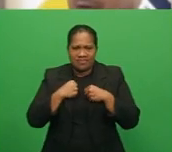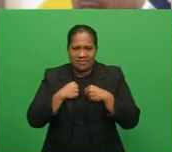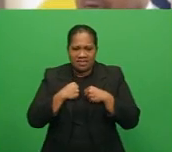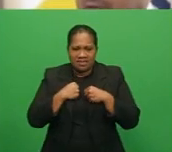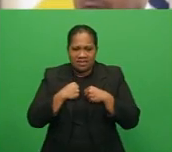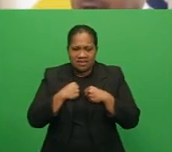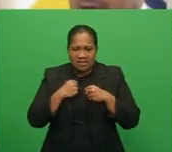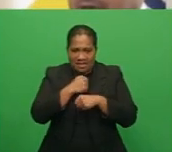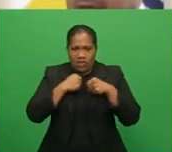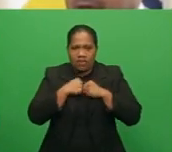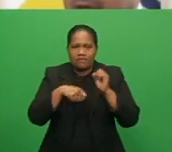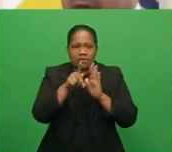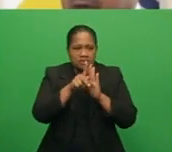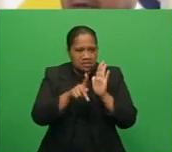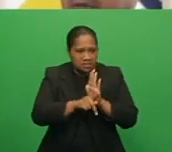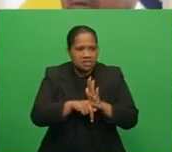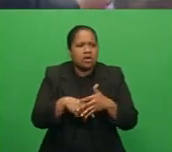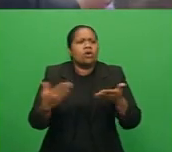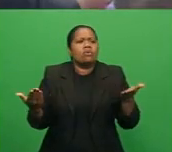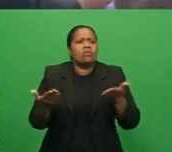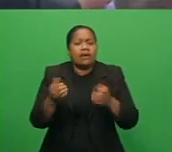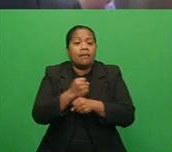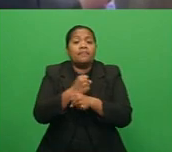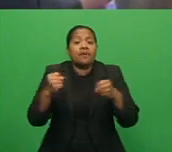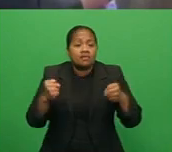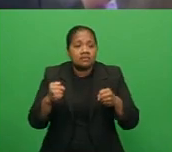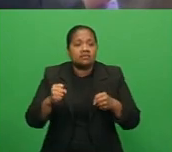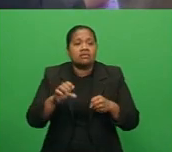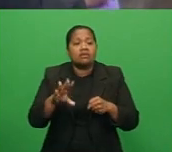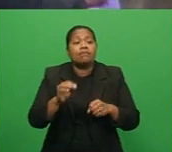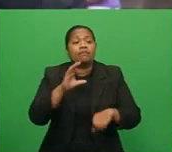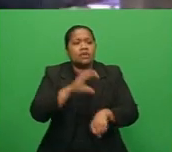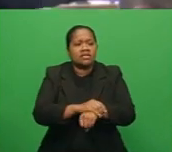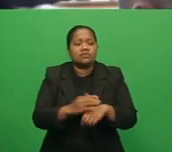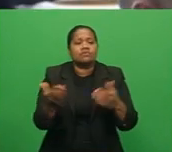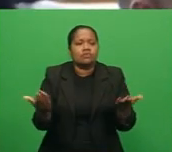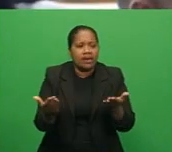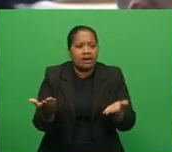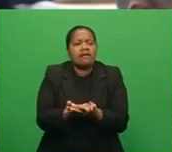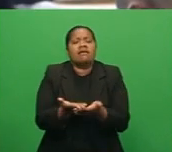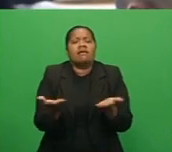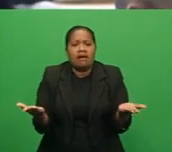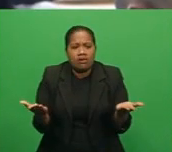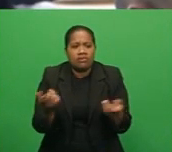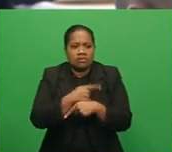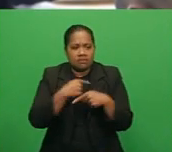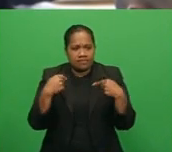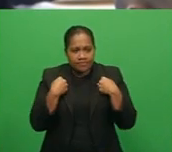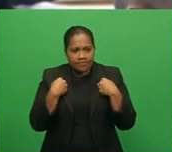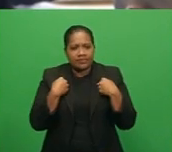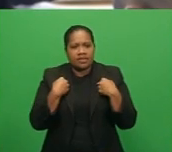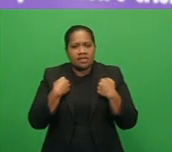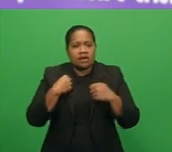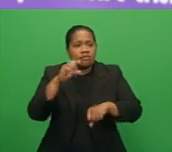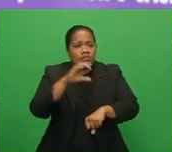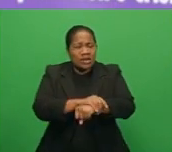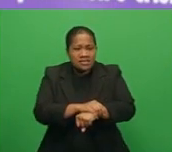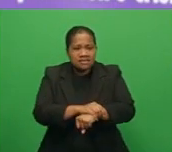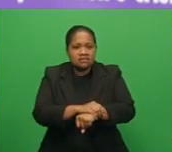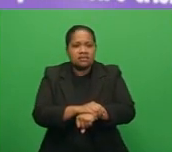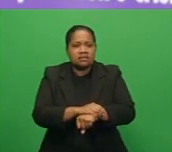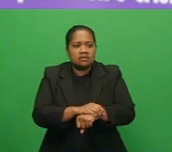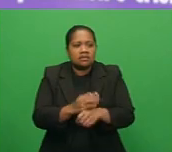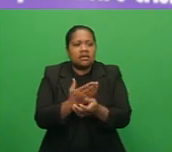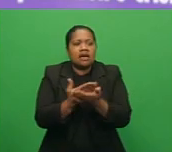our powers. Where do the powers of the police end? And how we, as a police officer, exercise